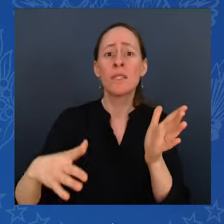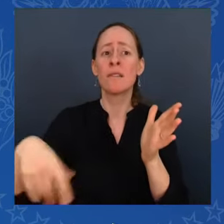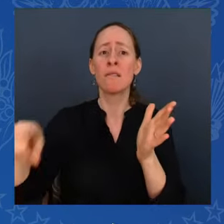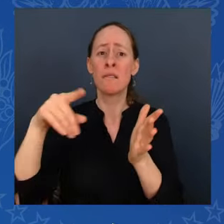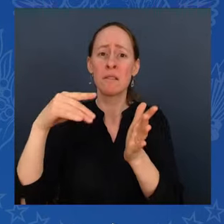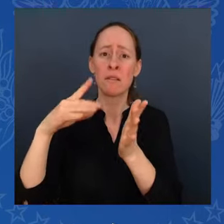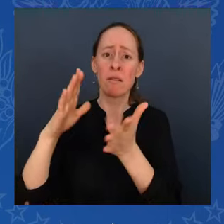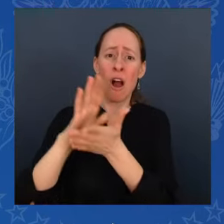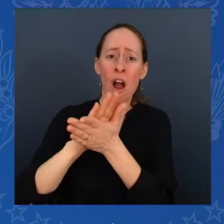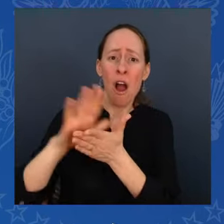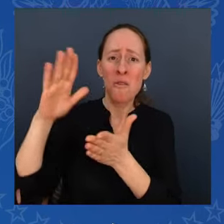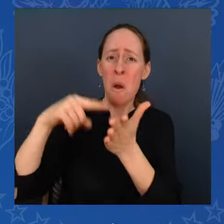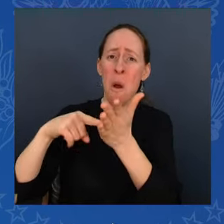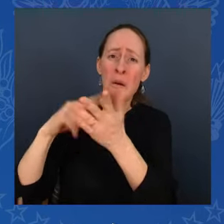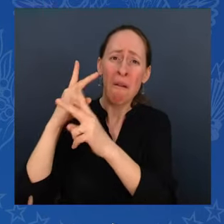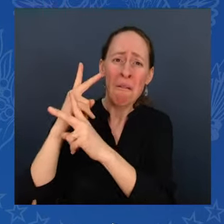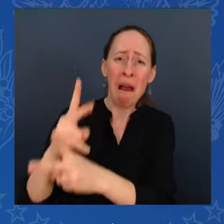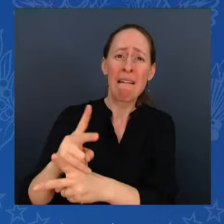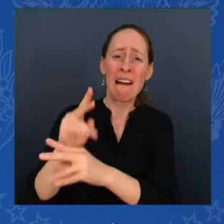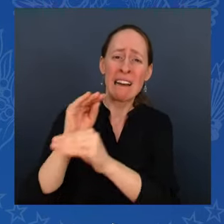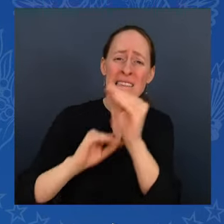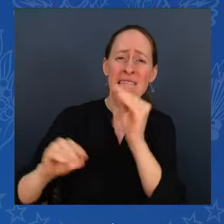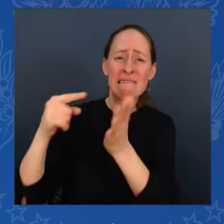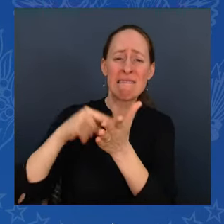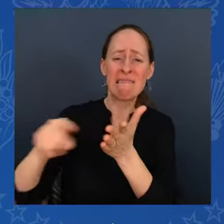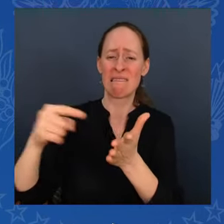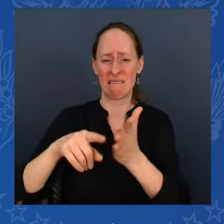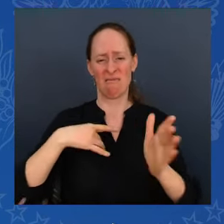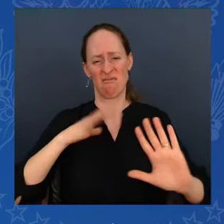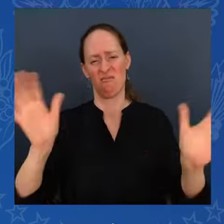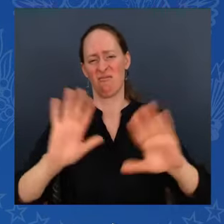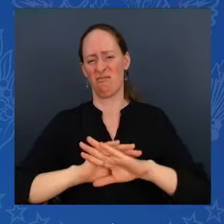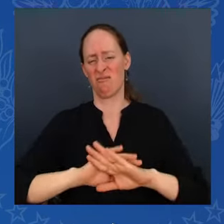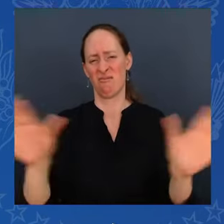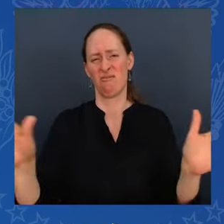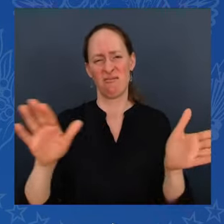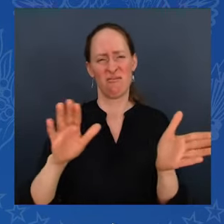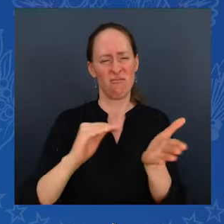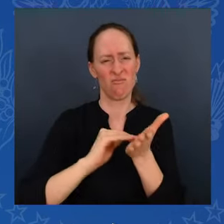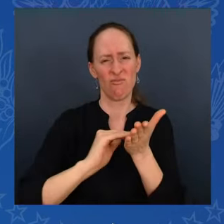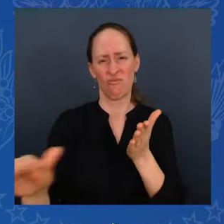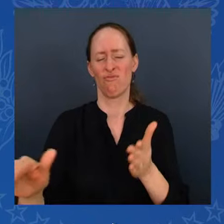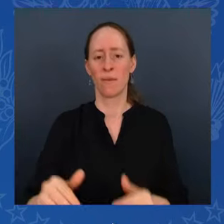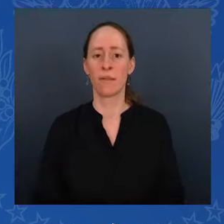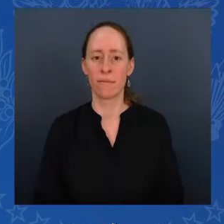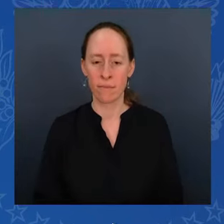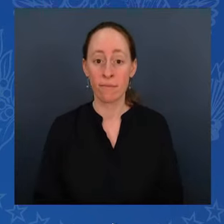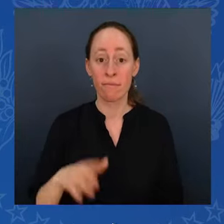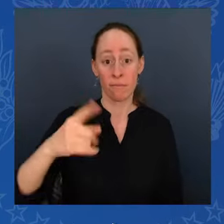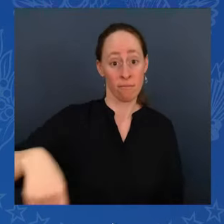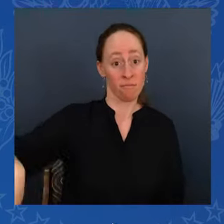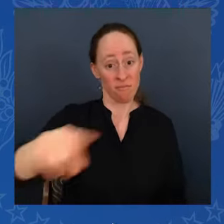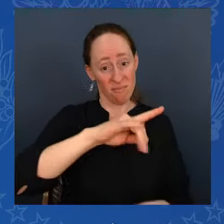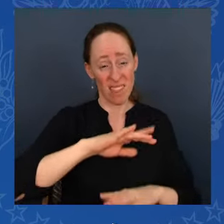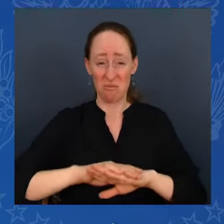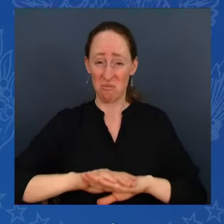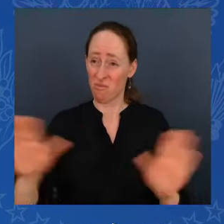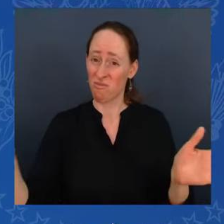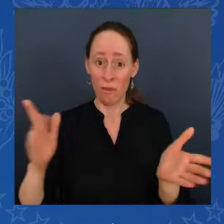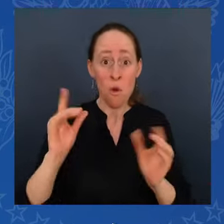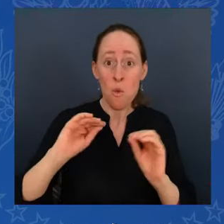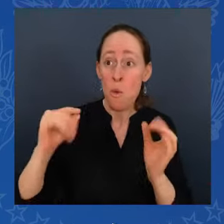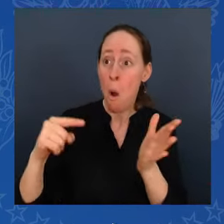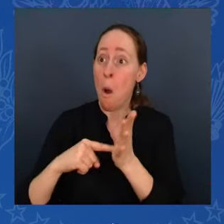stronger, and it is. By freeing millions of Americans from this crushing debt of student debt, it means they can finally get on with their lives instead